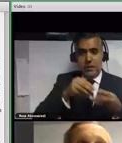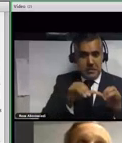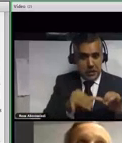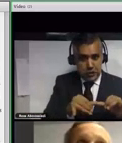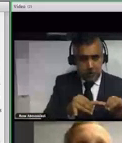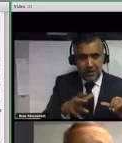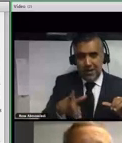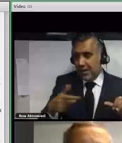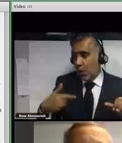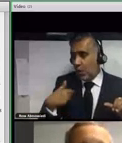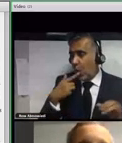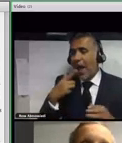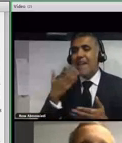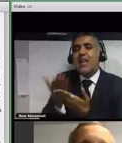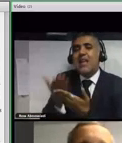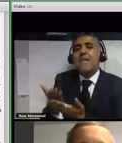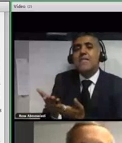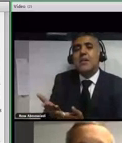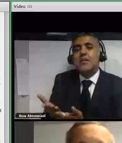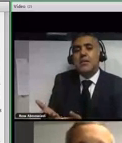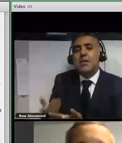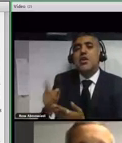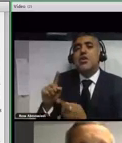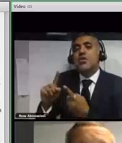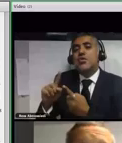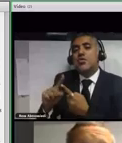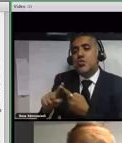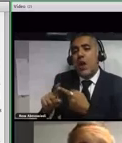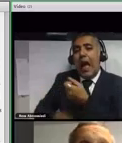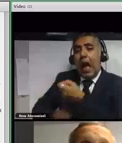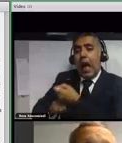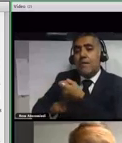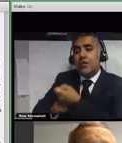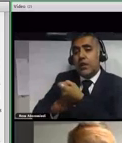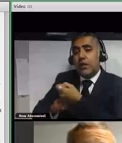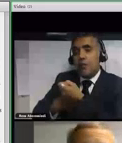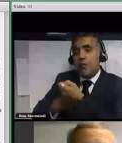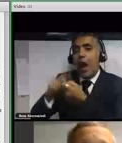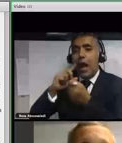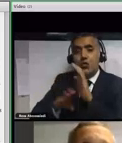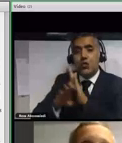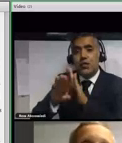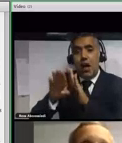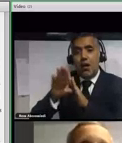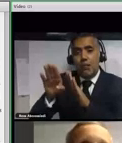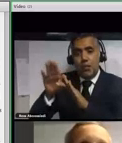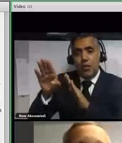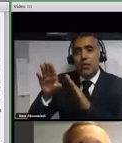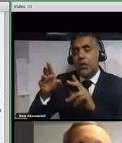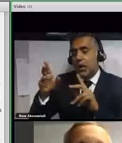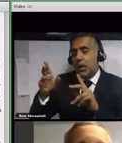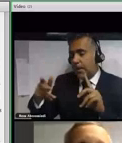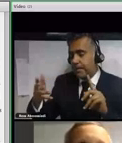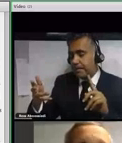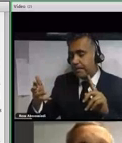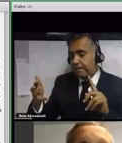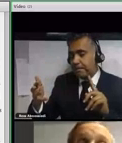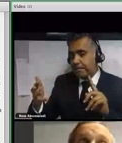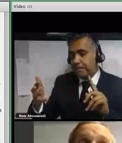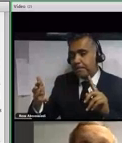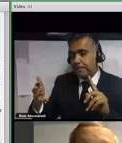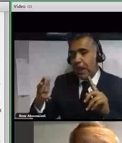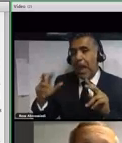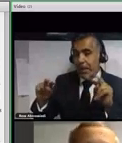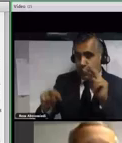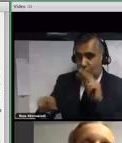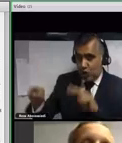we don't have the evidence base to be able to advocate for and also develop policies to